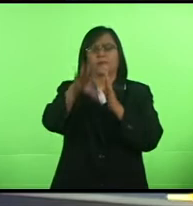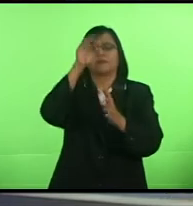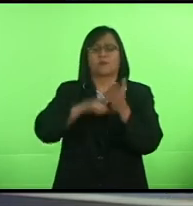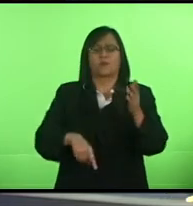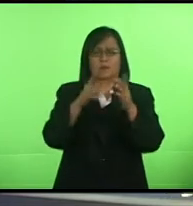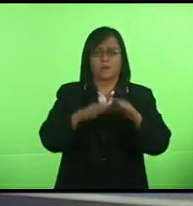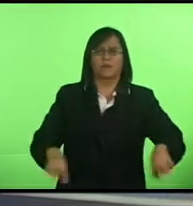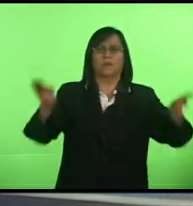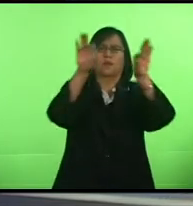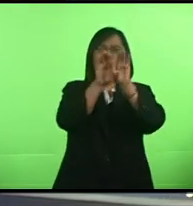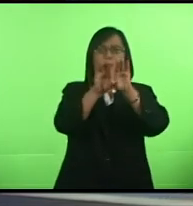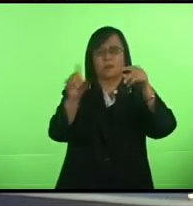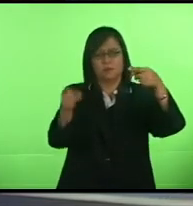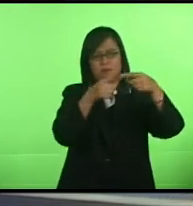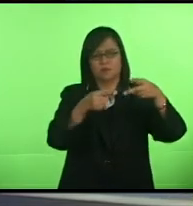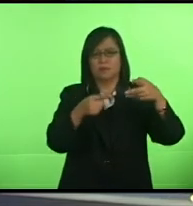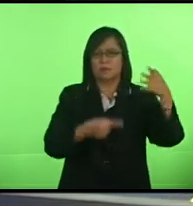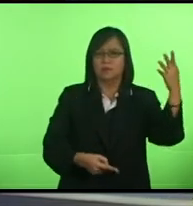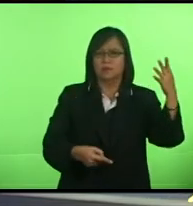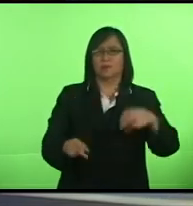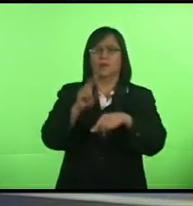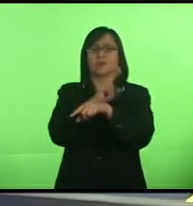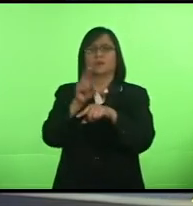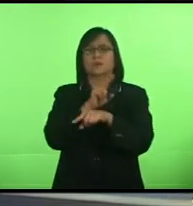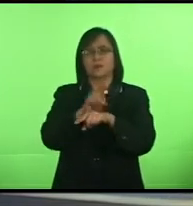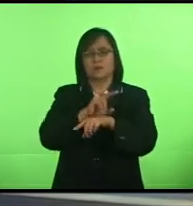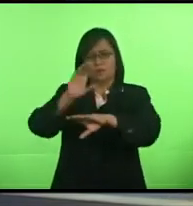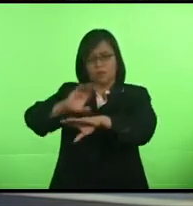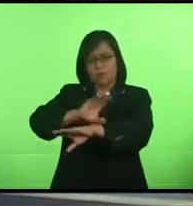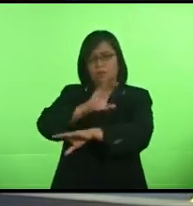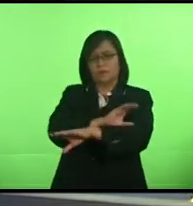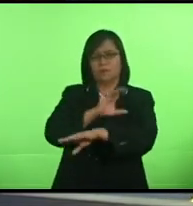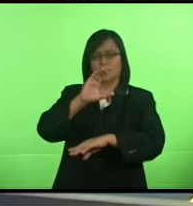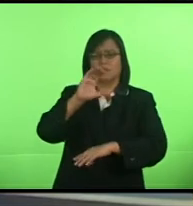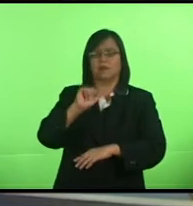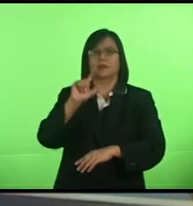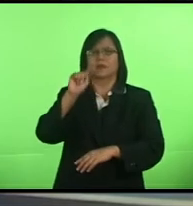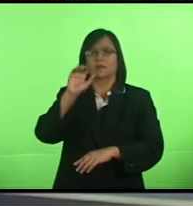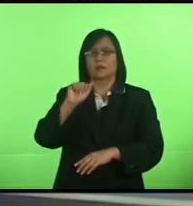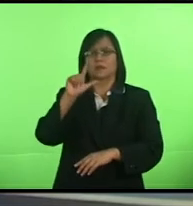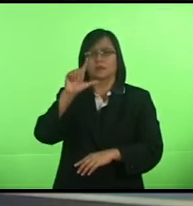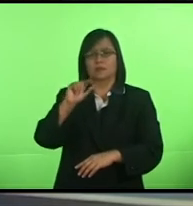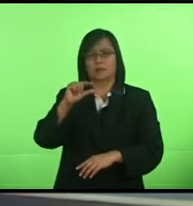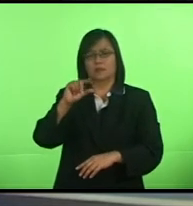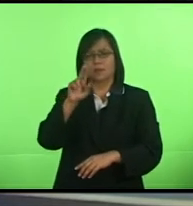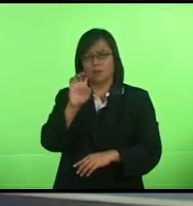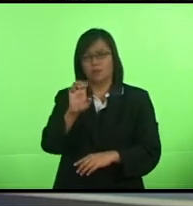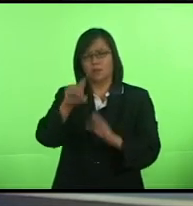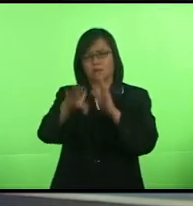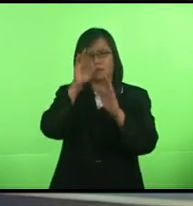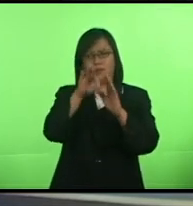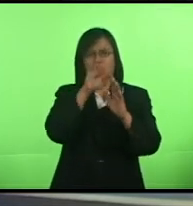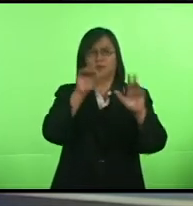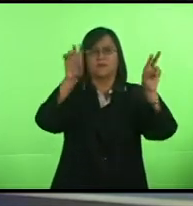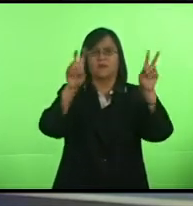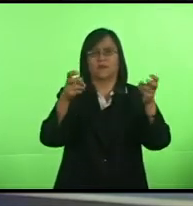one, use the computerized card catalog to search under various subject headings. It will make it easier using the